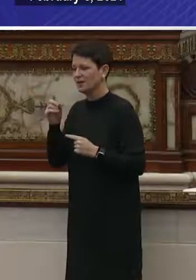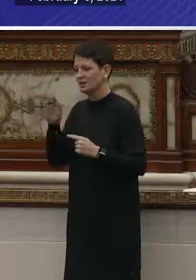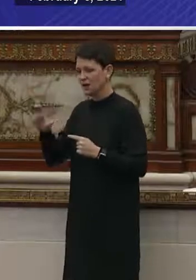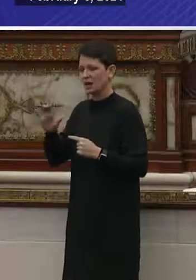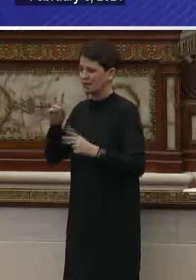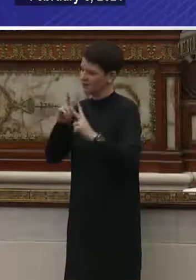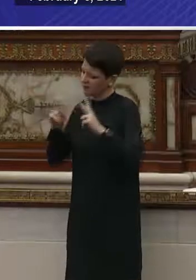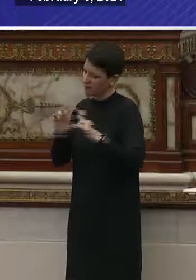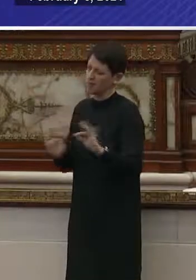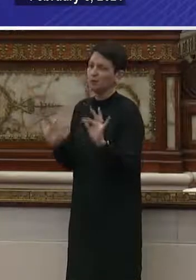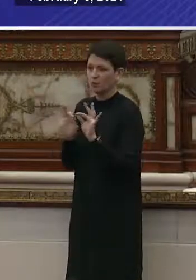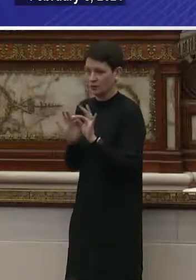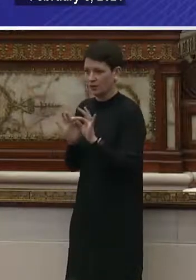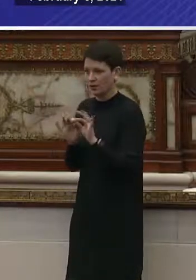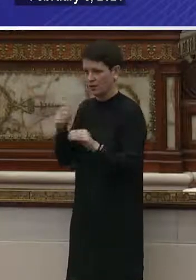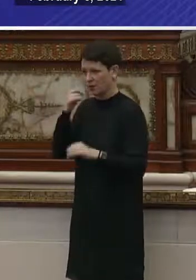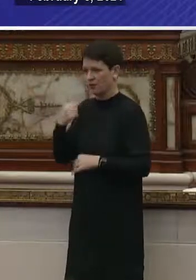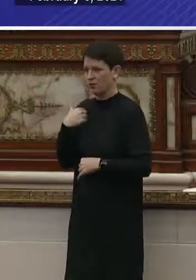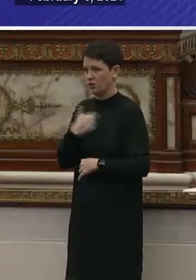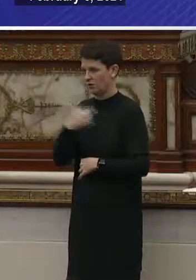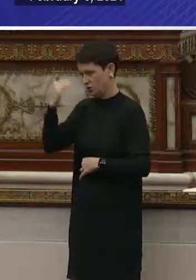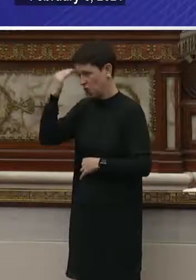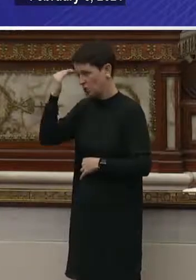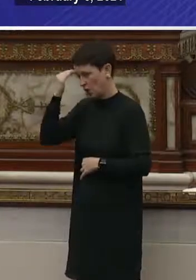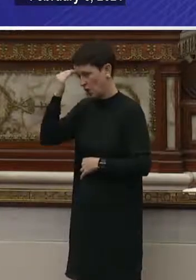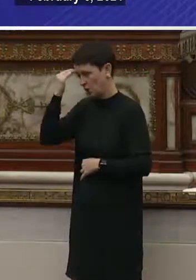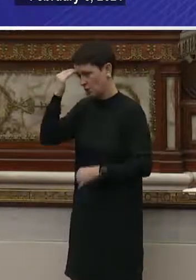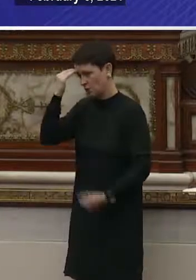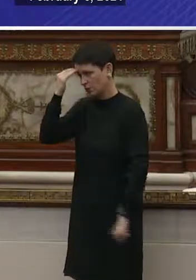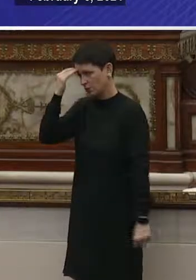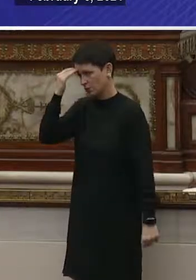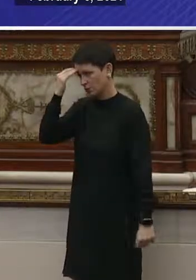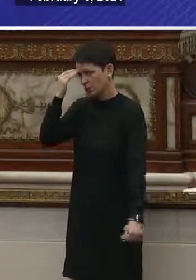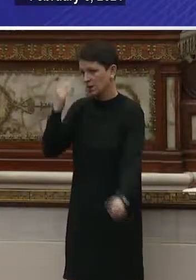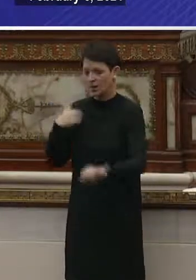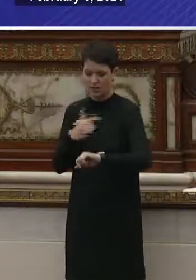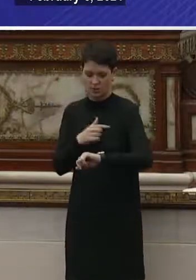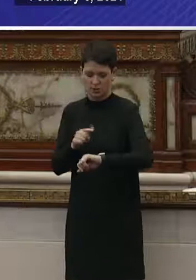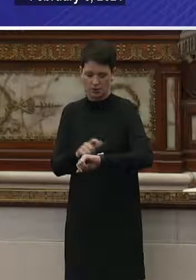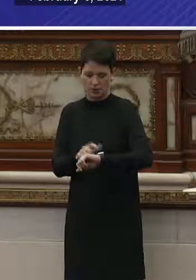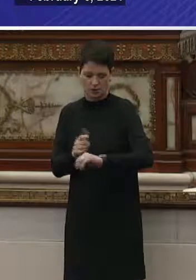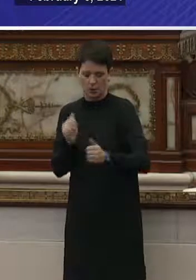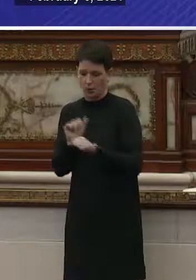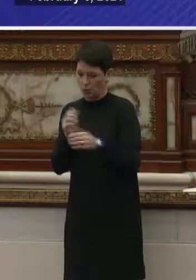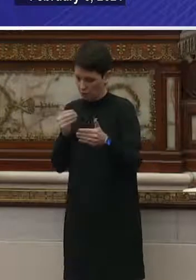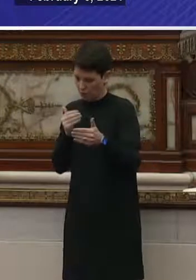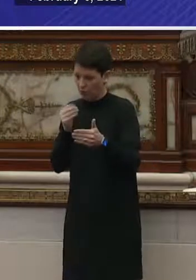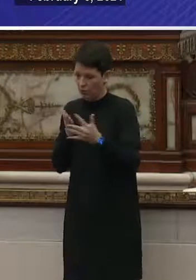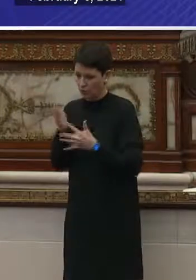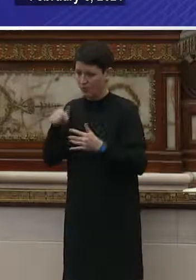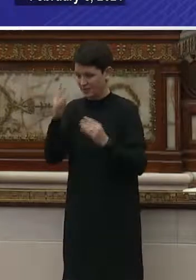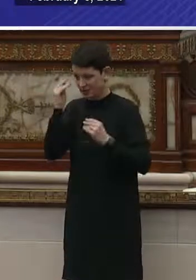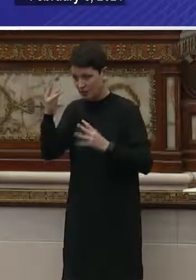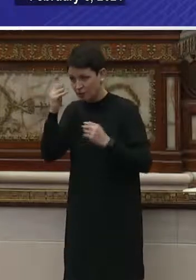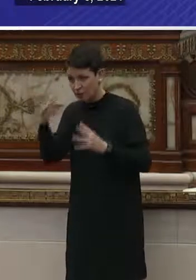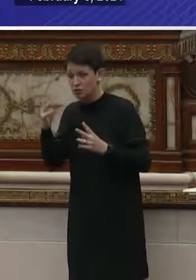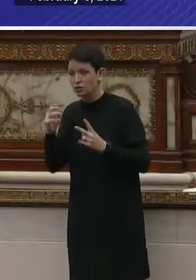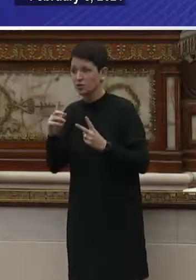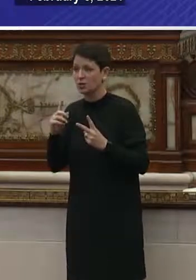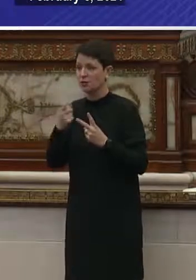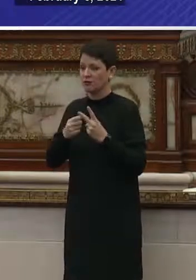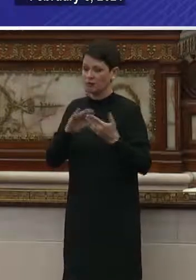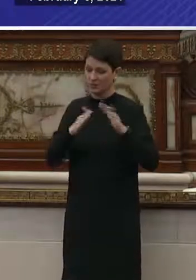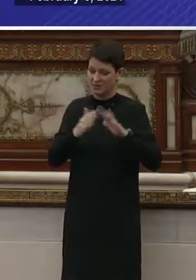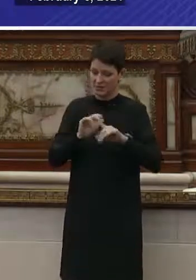extremely important for us to know, so that as we're working through all of this information from the,